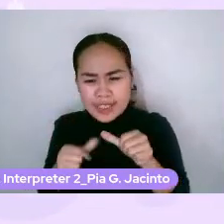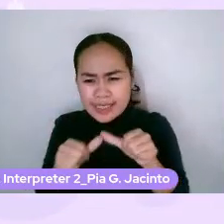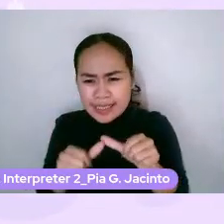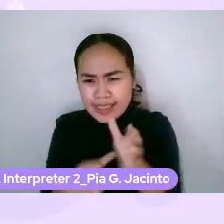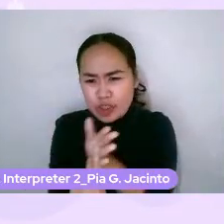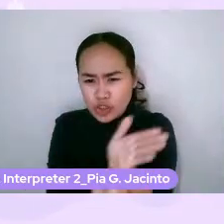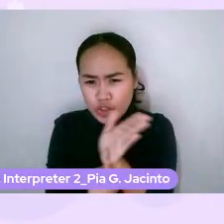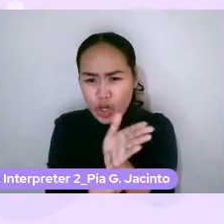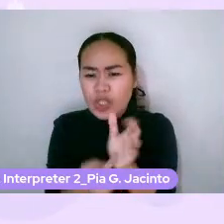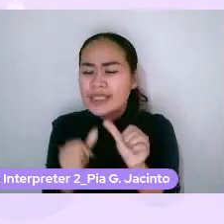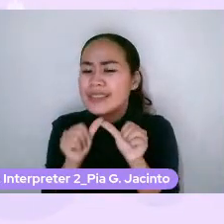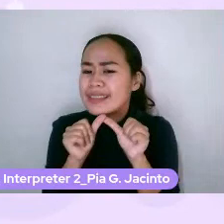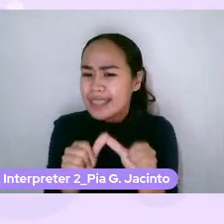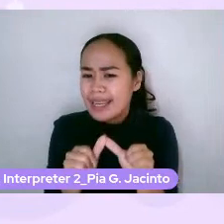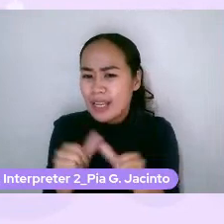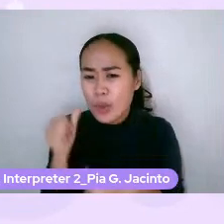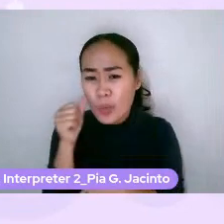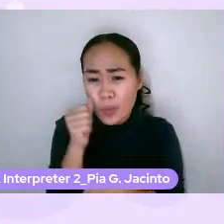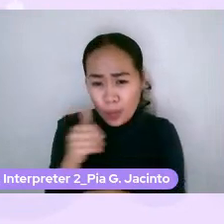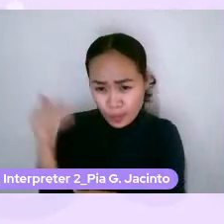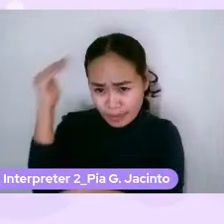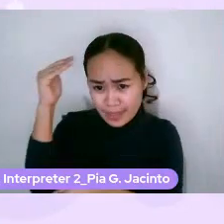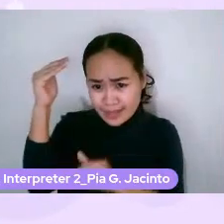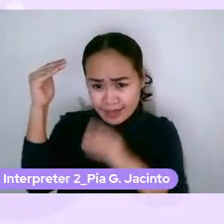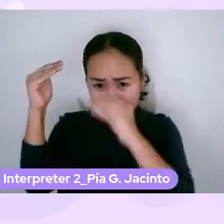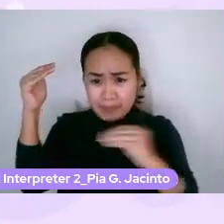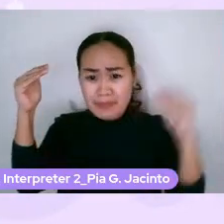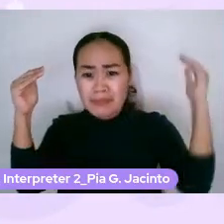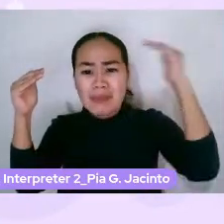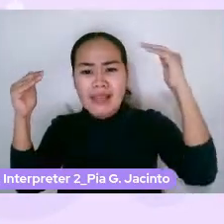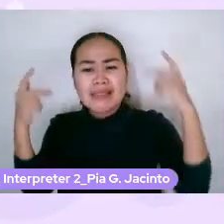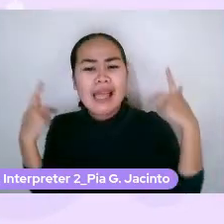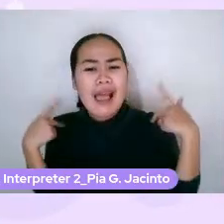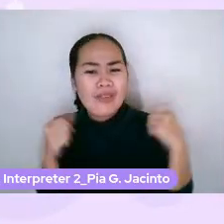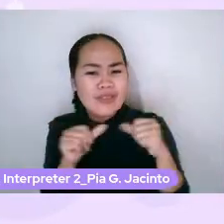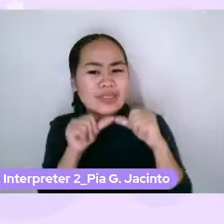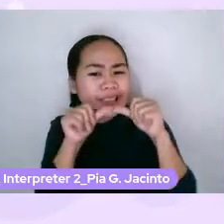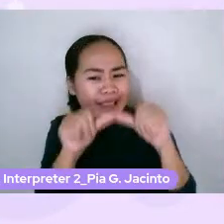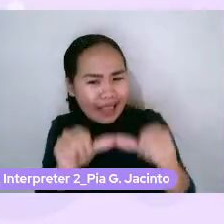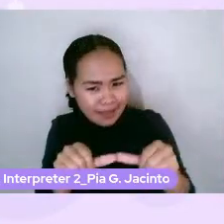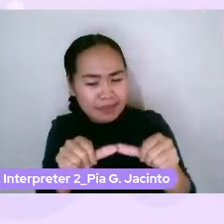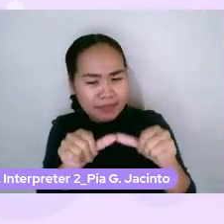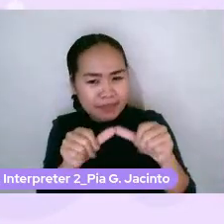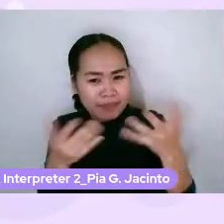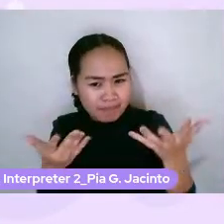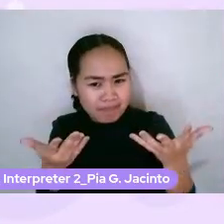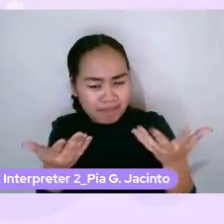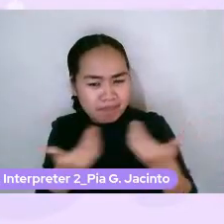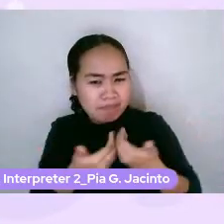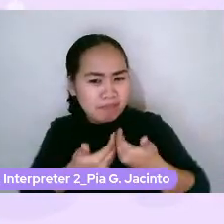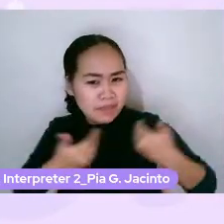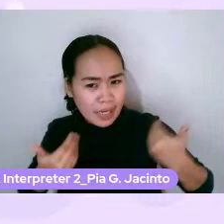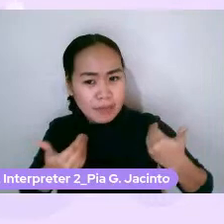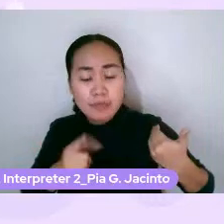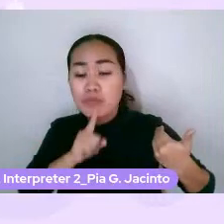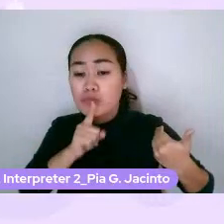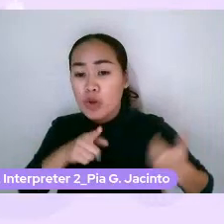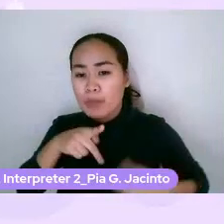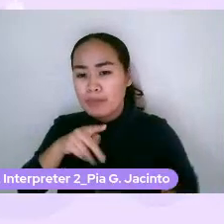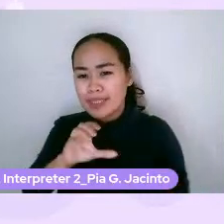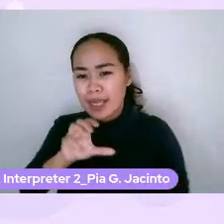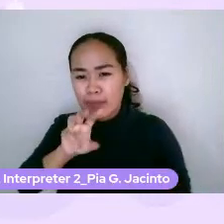by women and men, in the amount earned through online selling, among others. Hence, the PCW calls